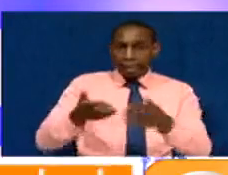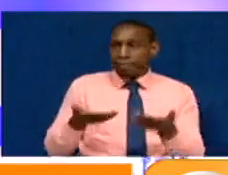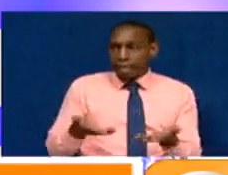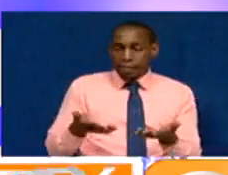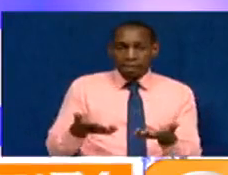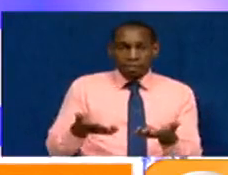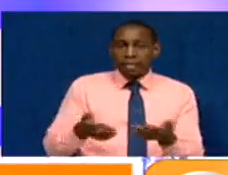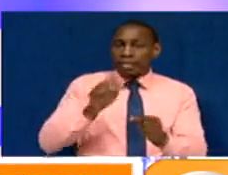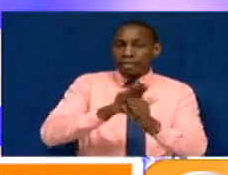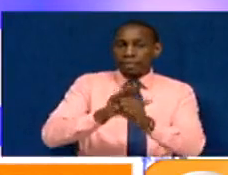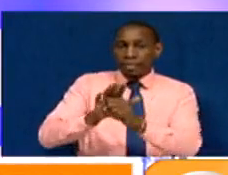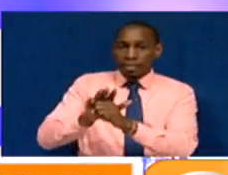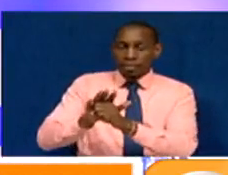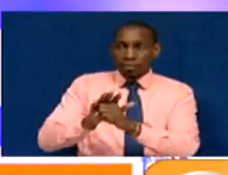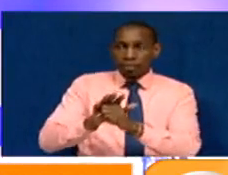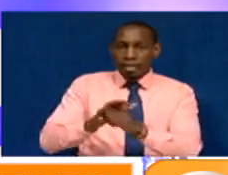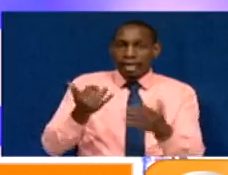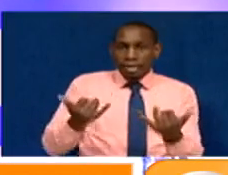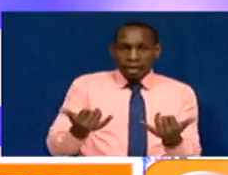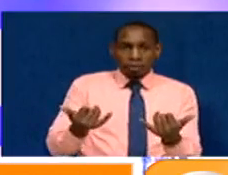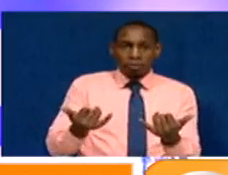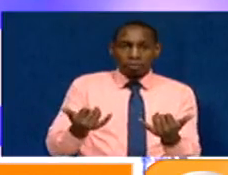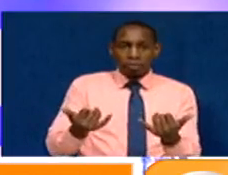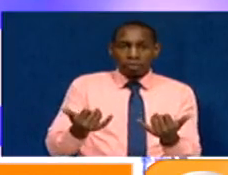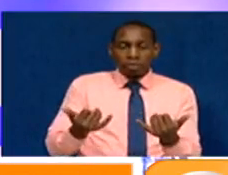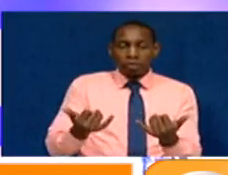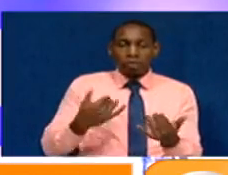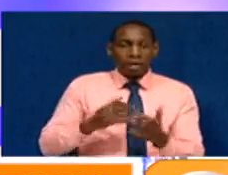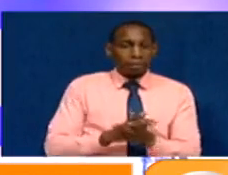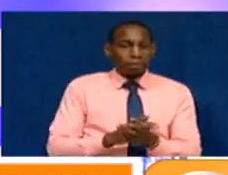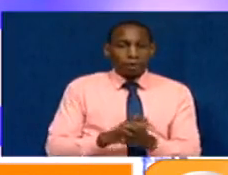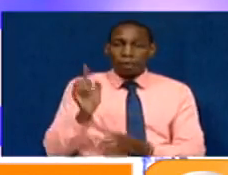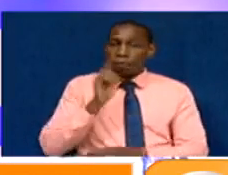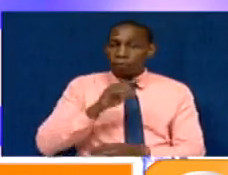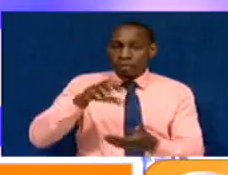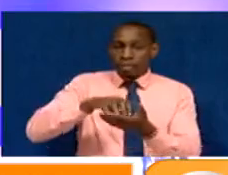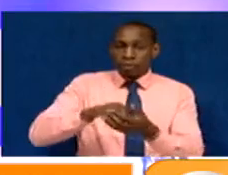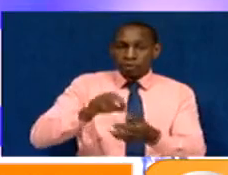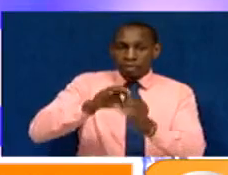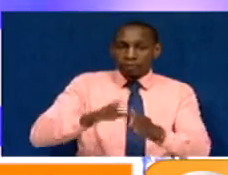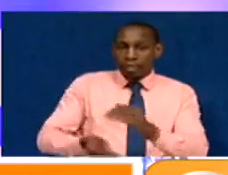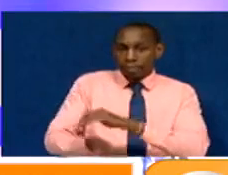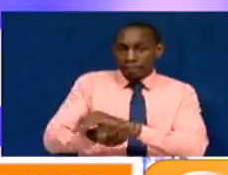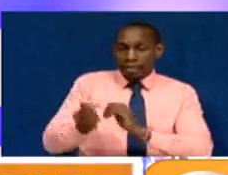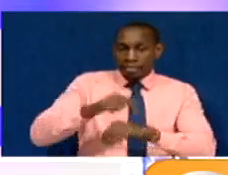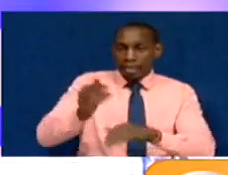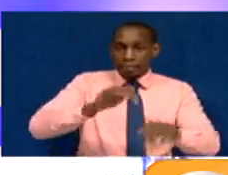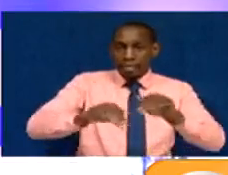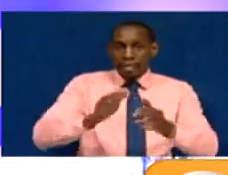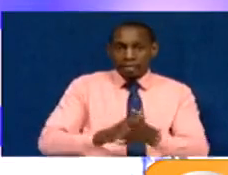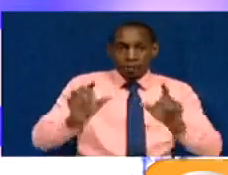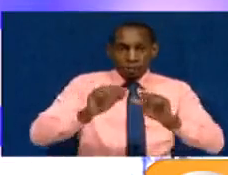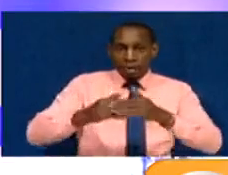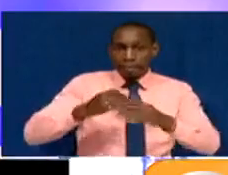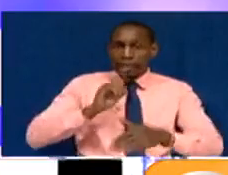is incredible and totally crazy. We are going to have an unprecedented case of voter bribery in Kenya during these elections. And as I've